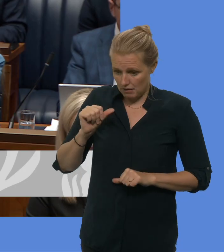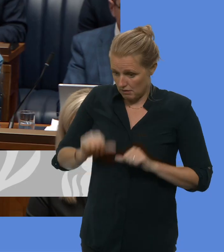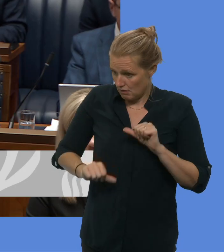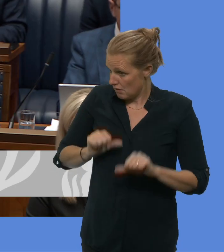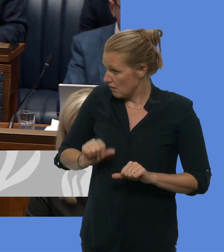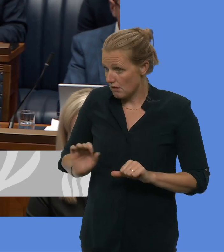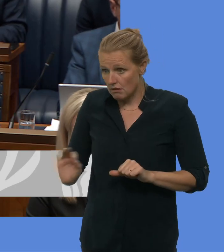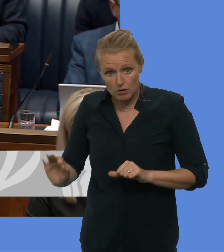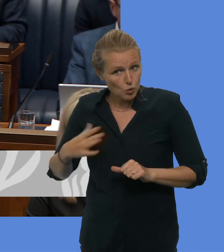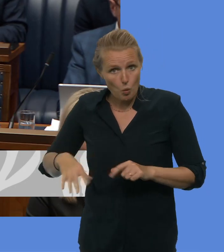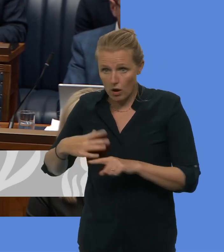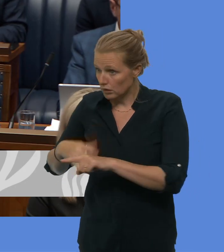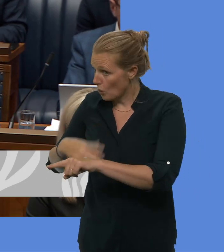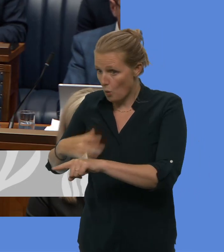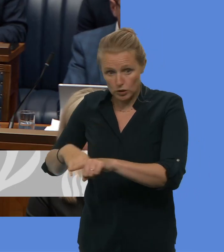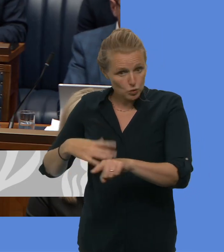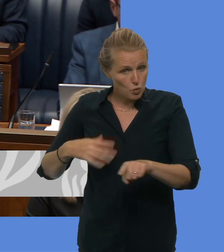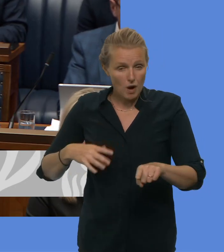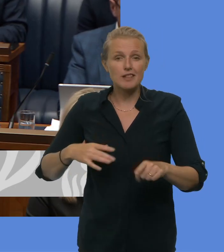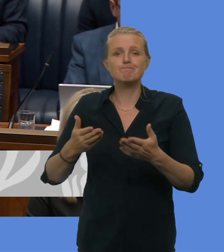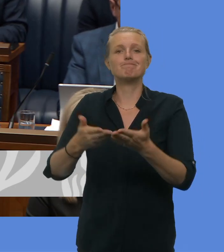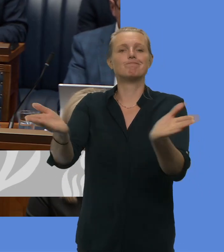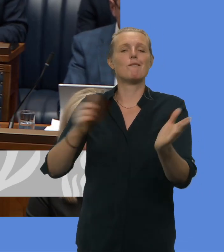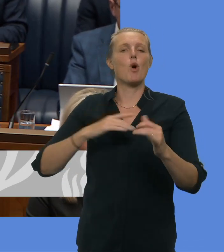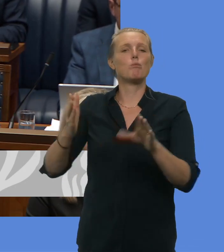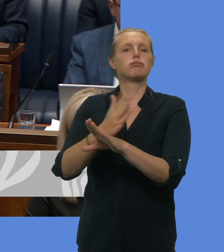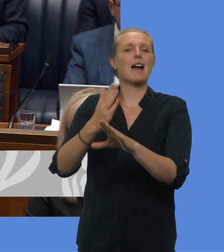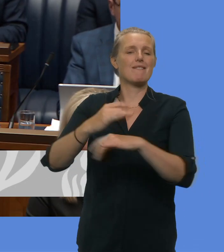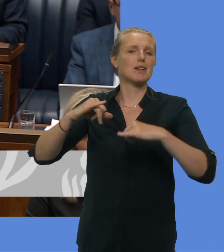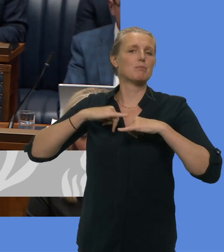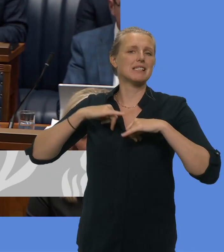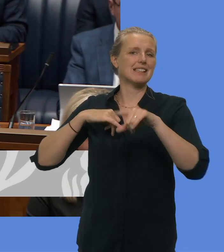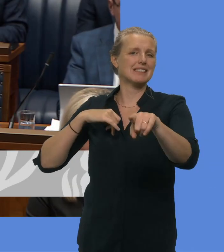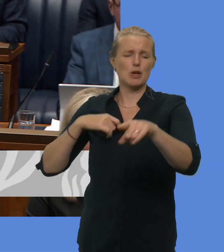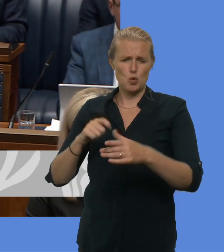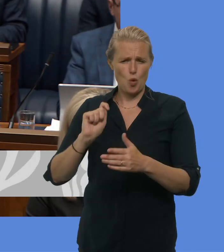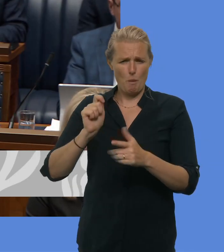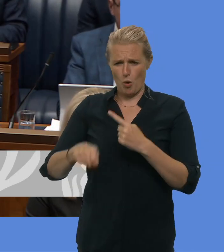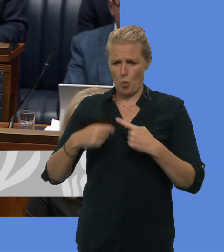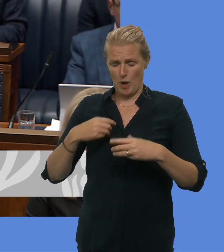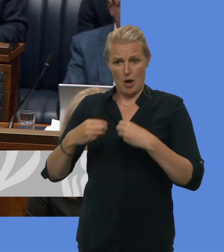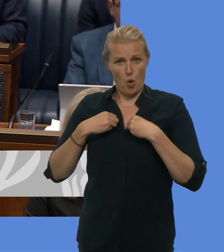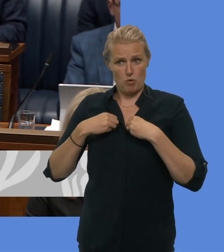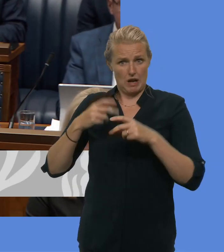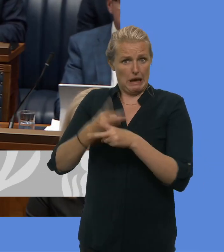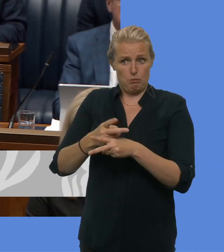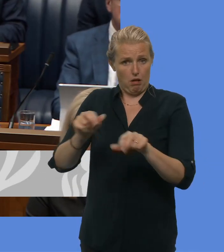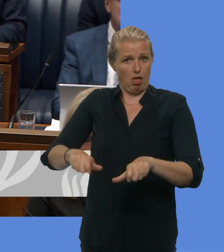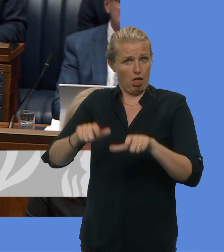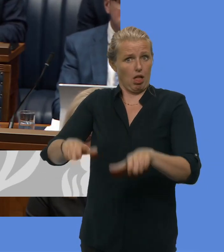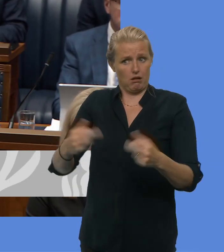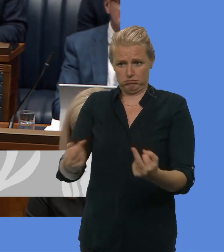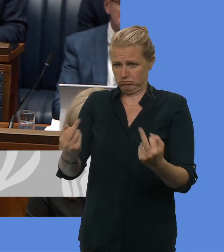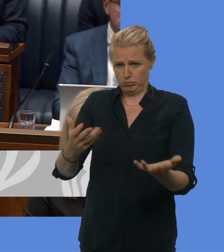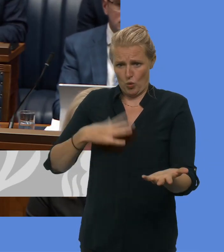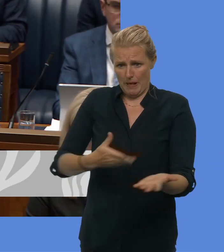market. It is not in anybody's interests for the state to be continuing to retain ownership of buildings which are now